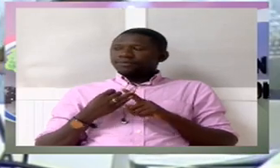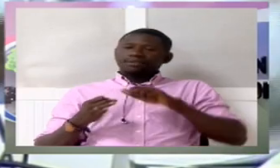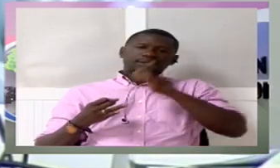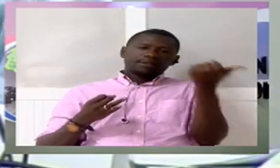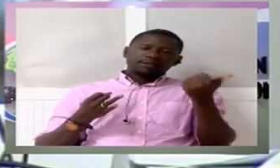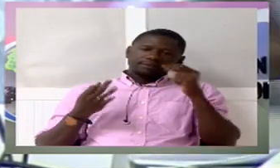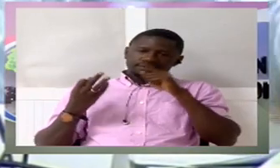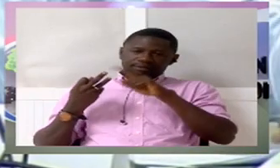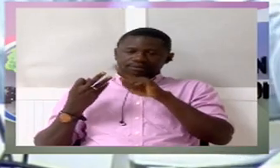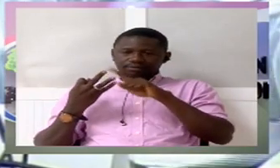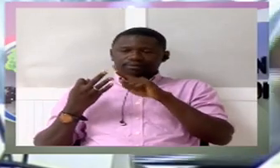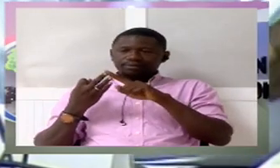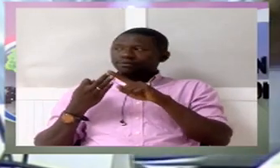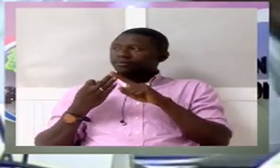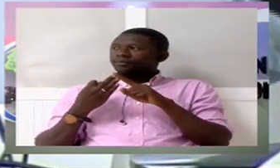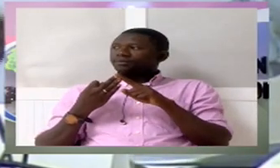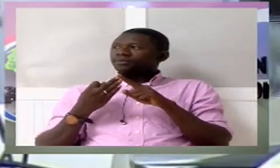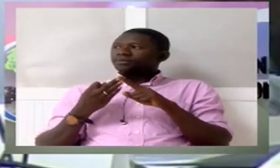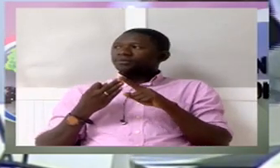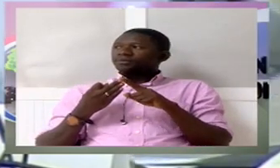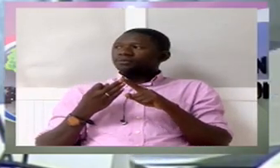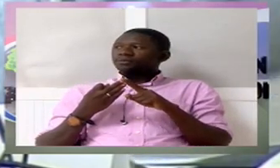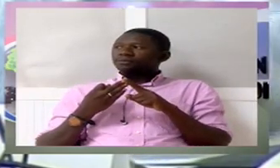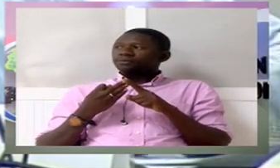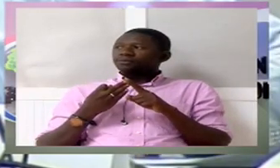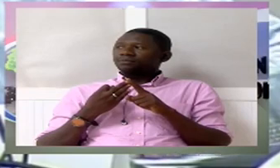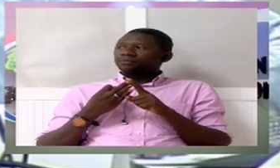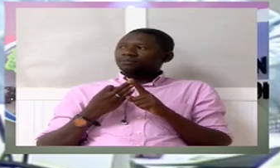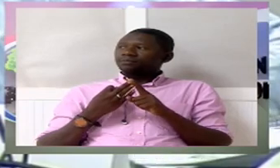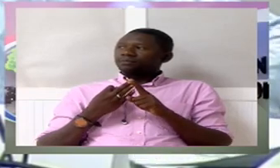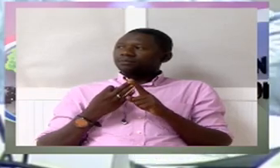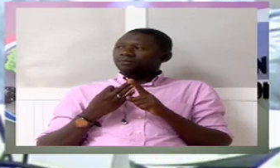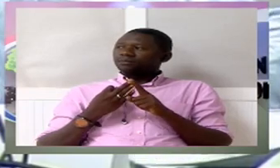And it should be